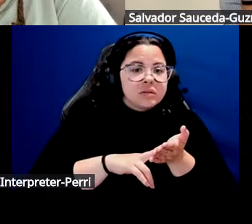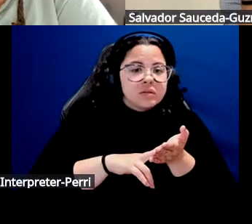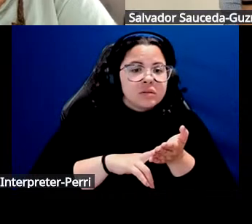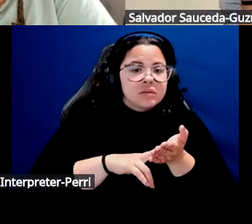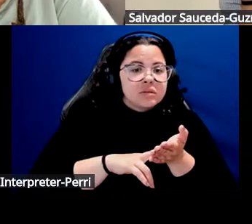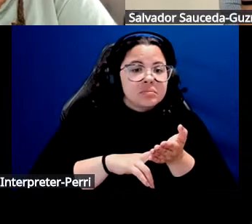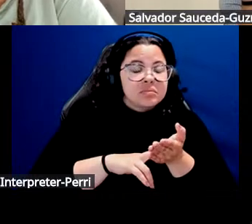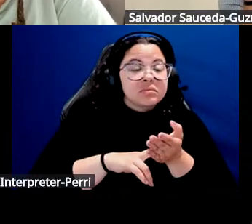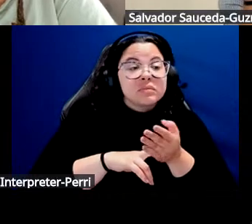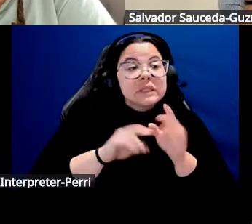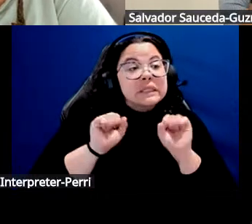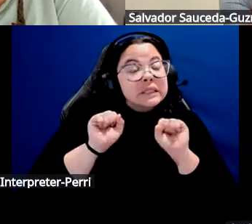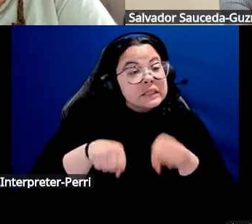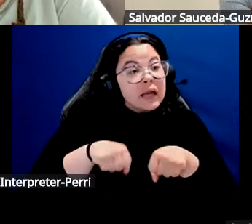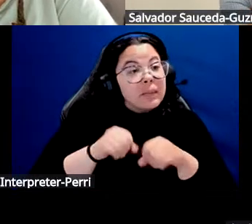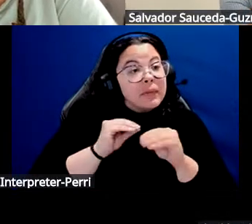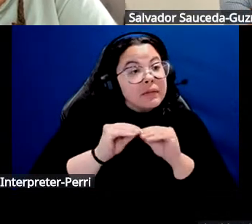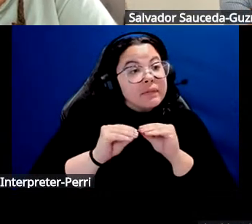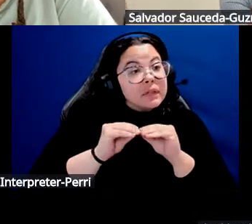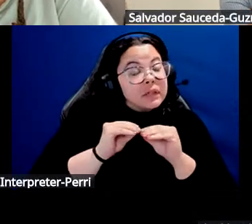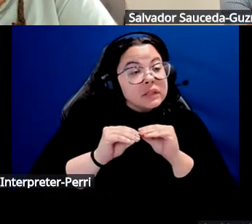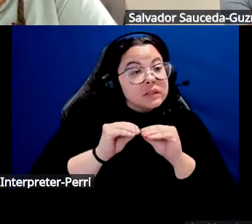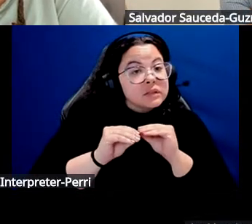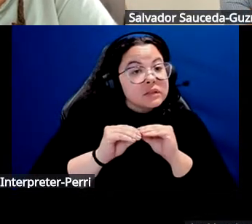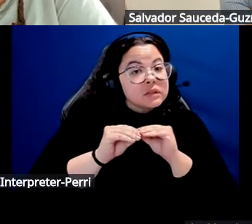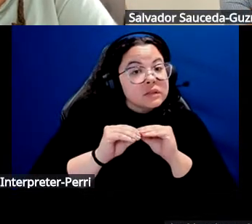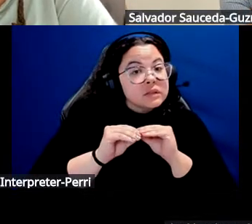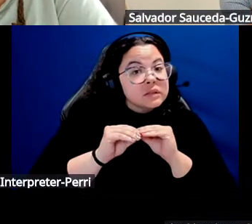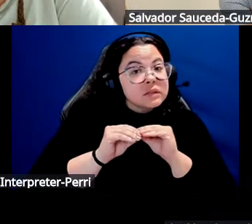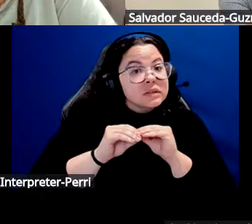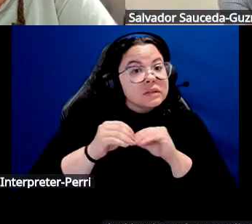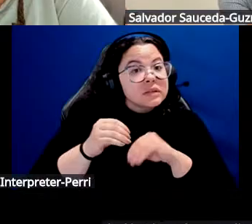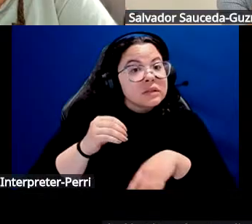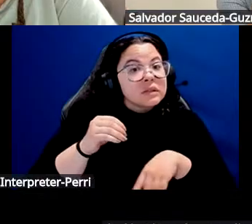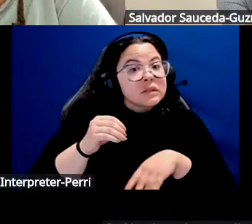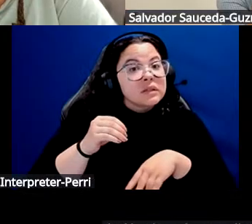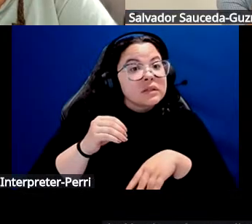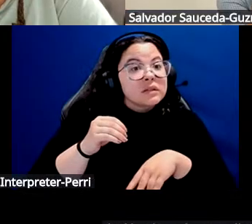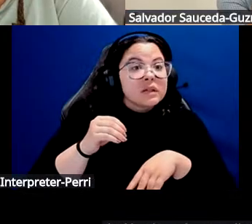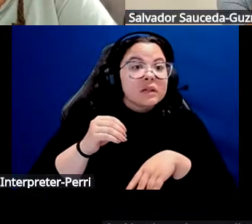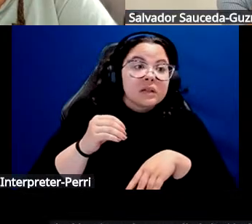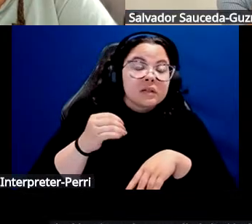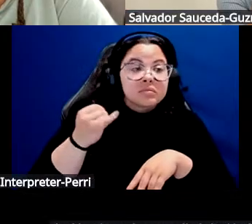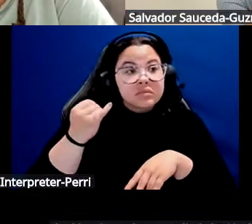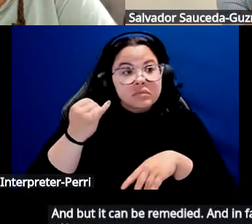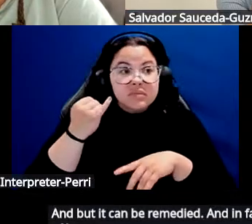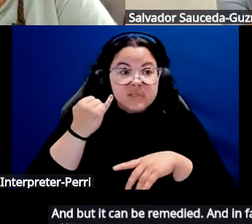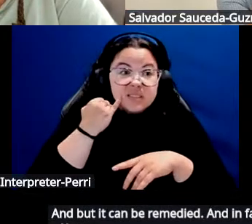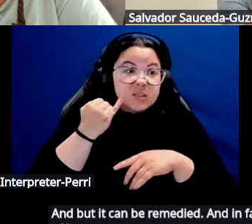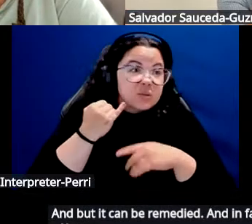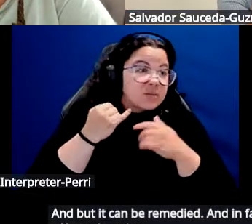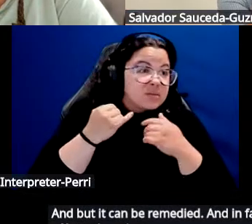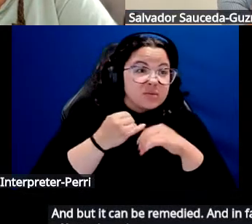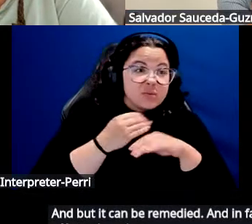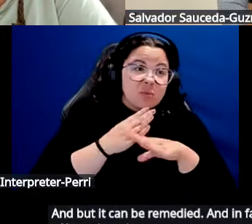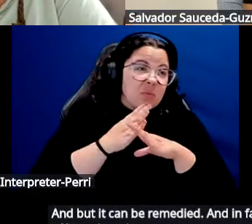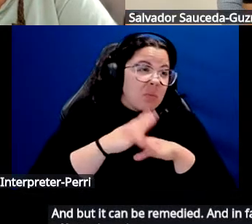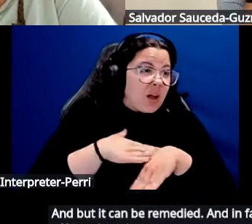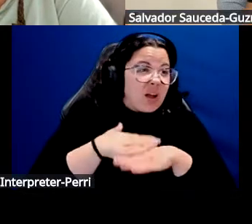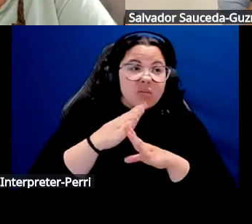But it can be remedied. And in fact, Commissioner Rhodes went through a lot of hoop jumping to get